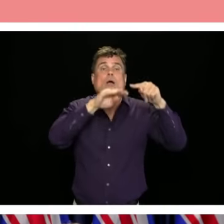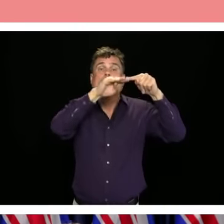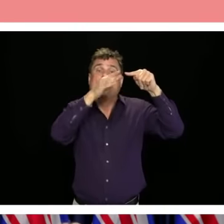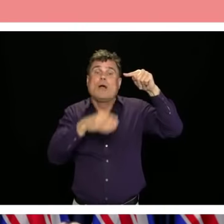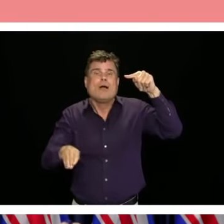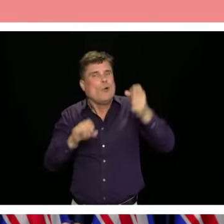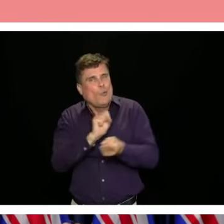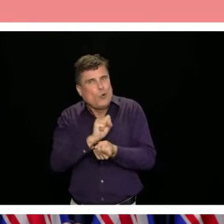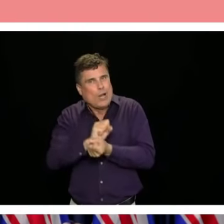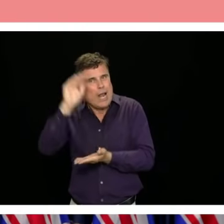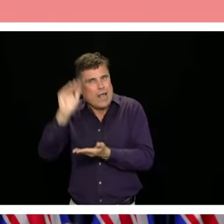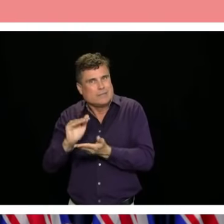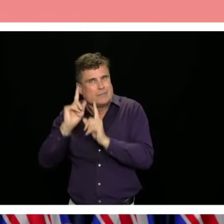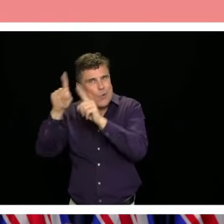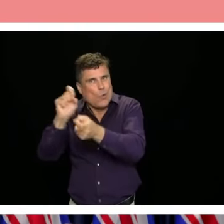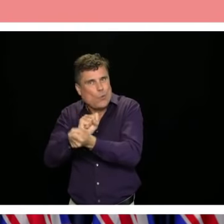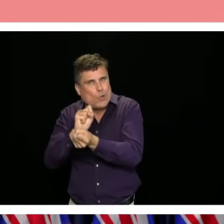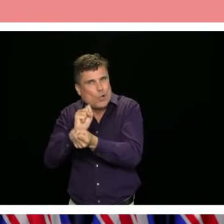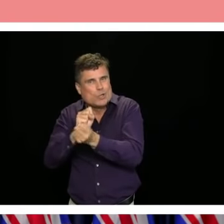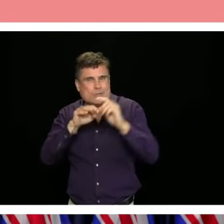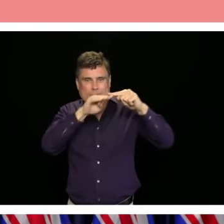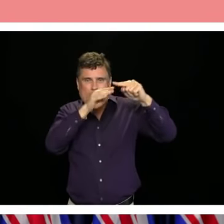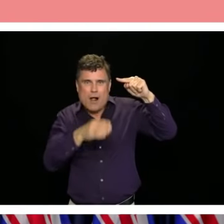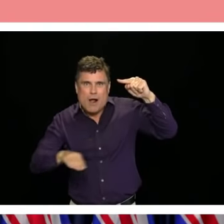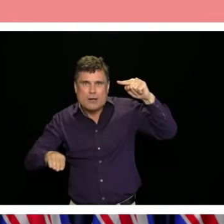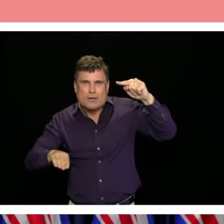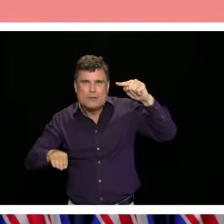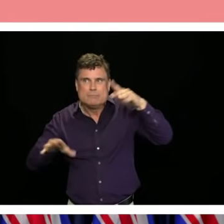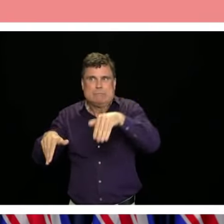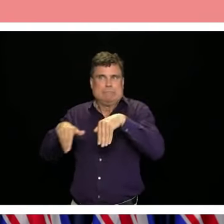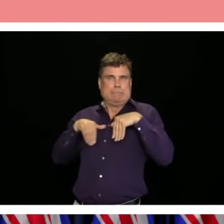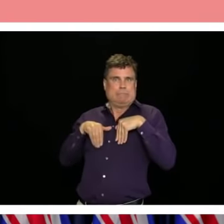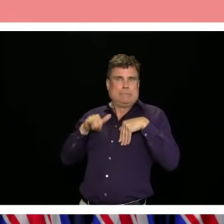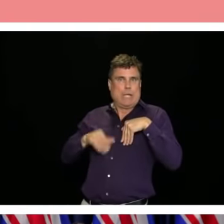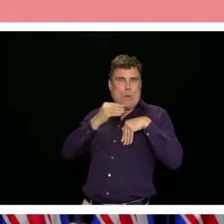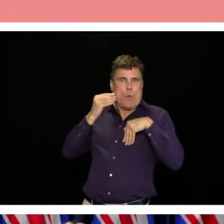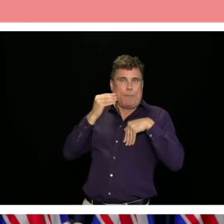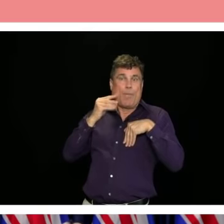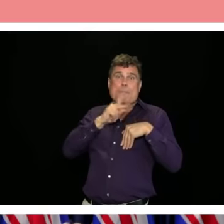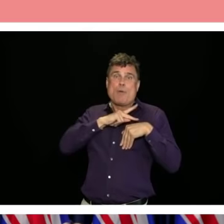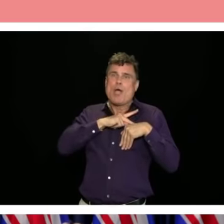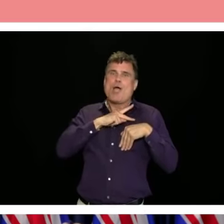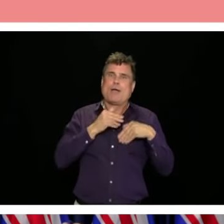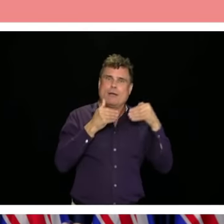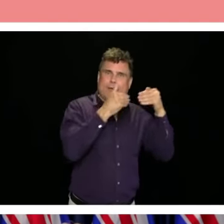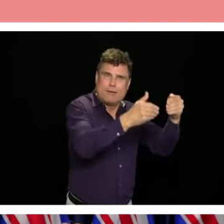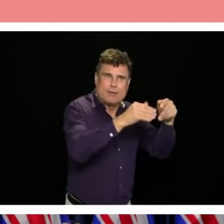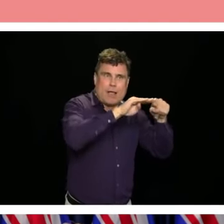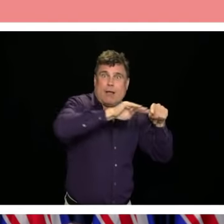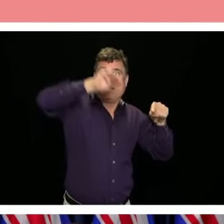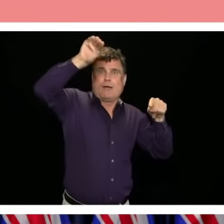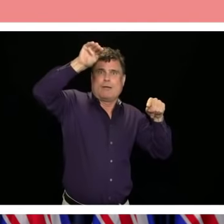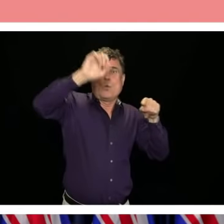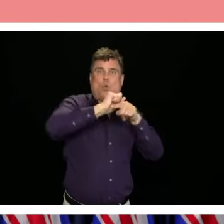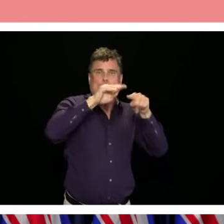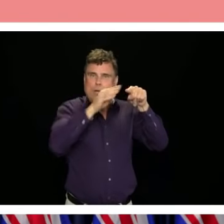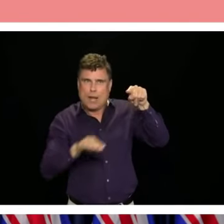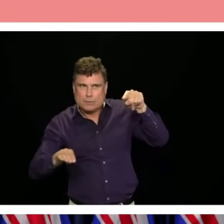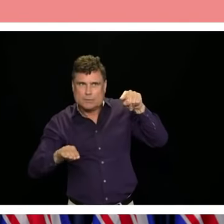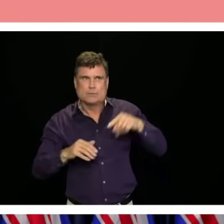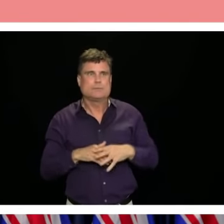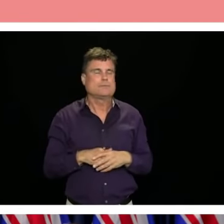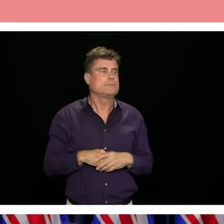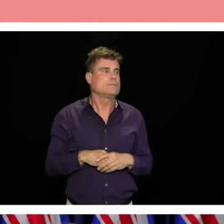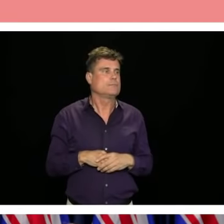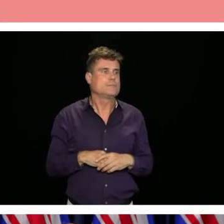have gone up back to pre-COVID rates. As well, we can see that people going to parks has increased, and